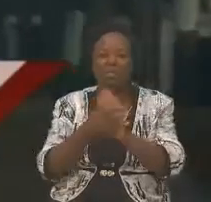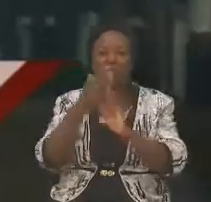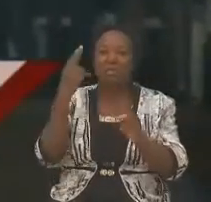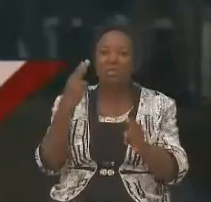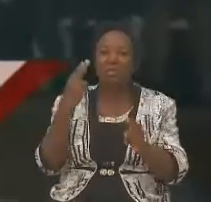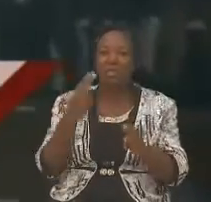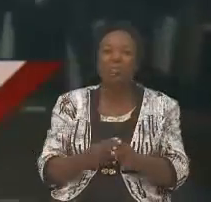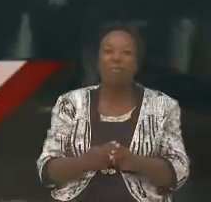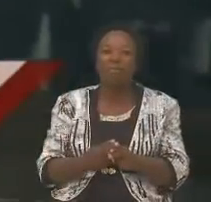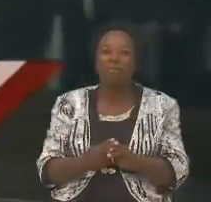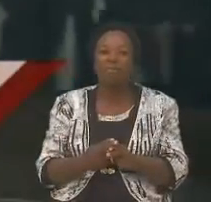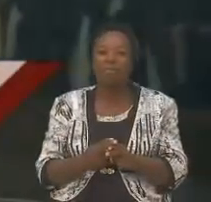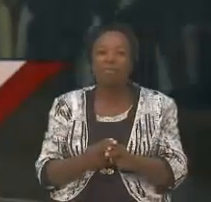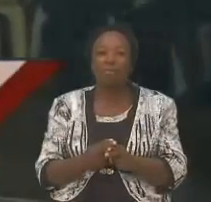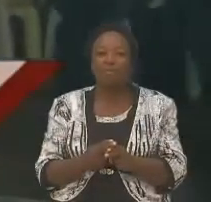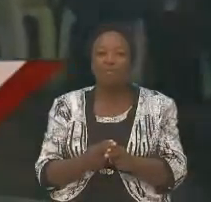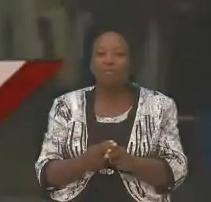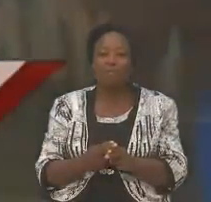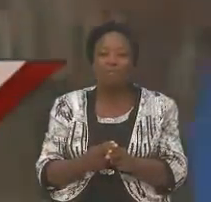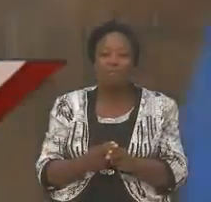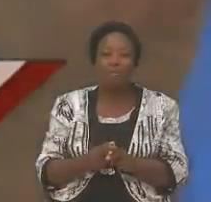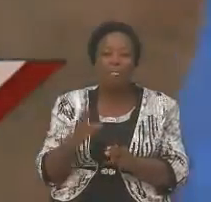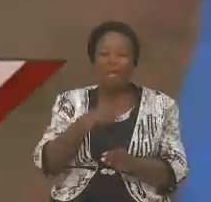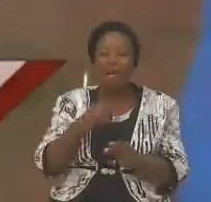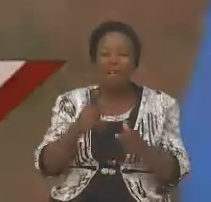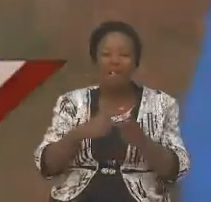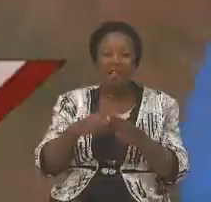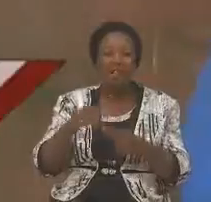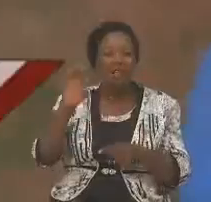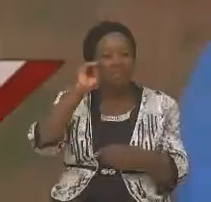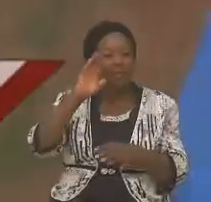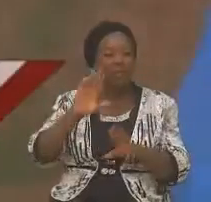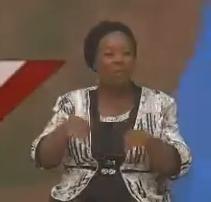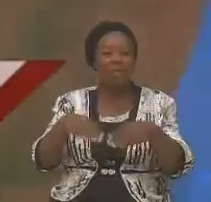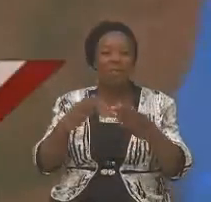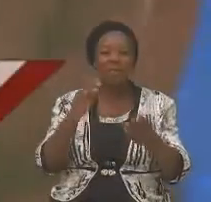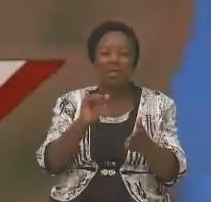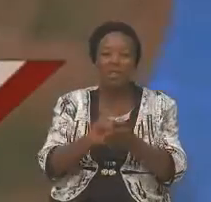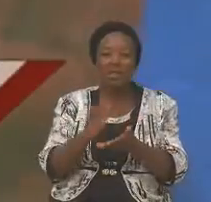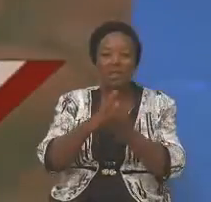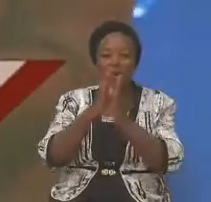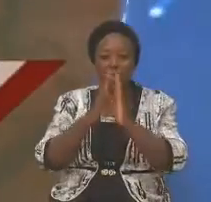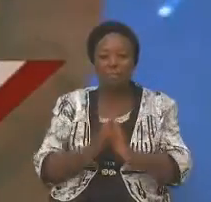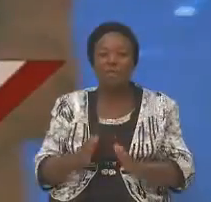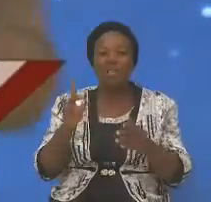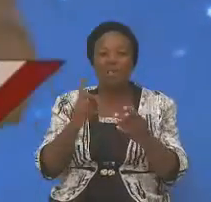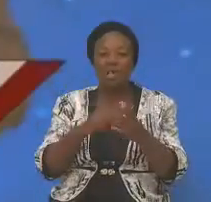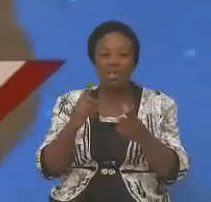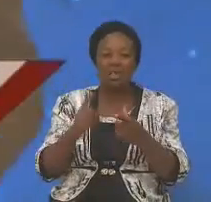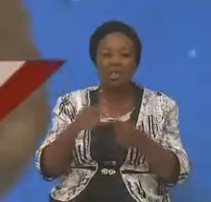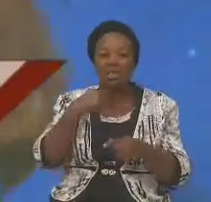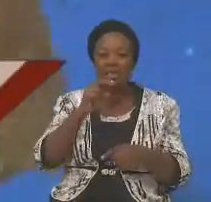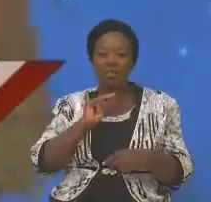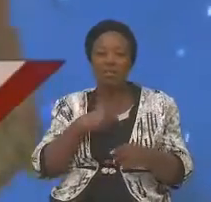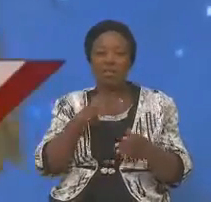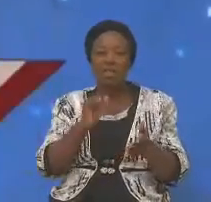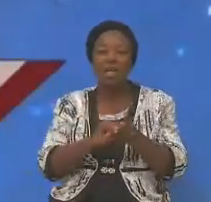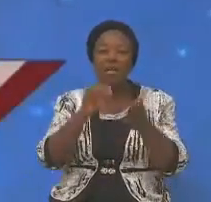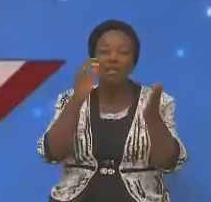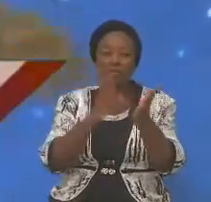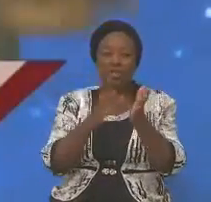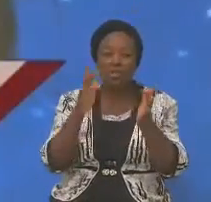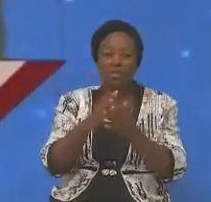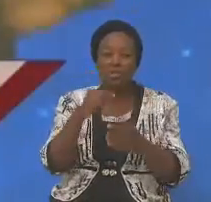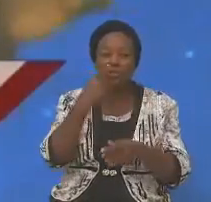give you peace. He'll give you peace. When your mind is stayed on God, he will grant you the peace. In fact, he tells